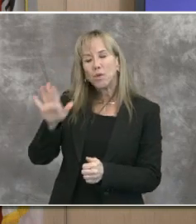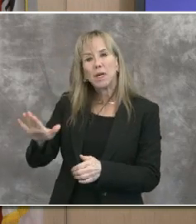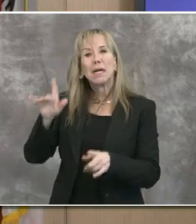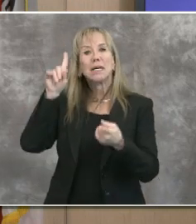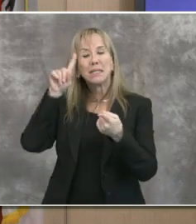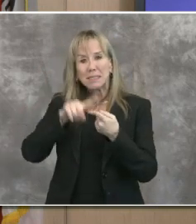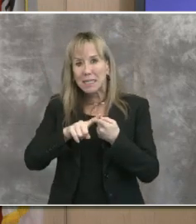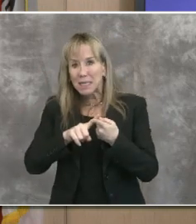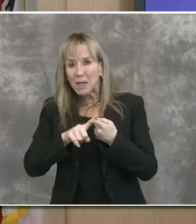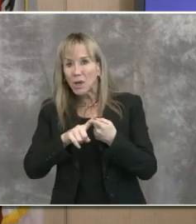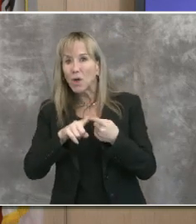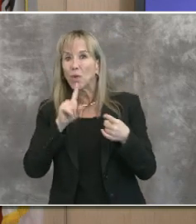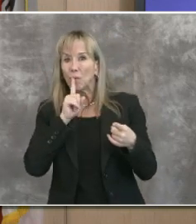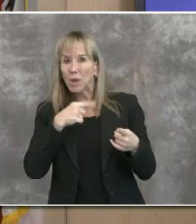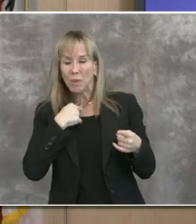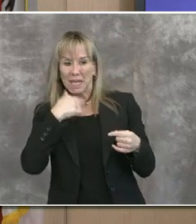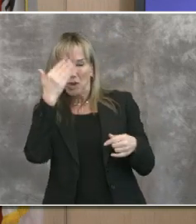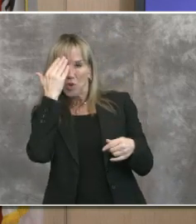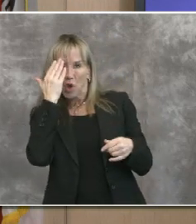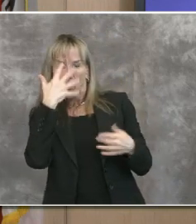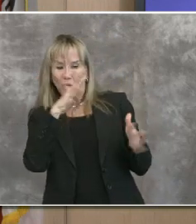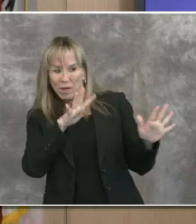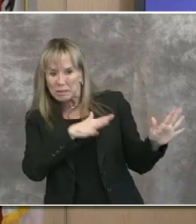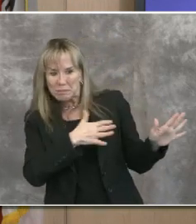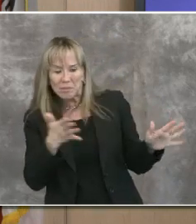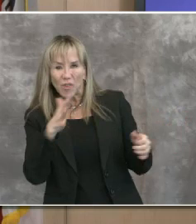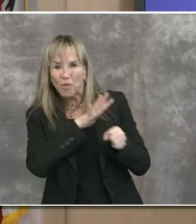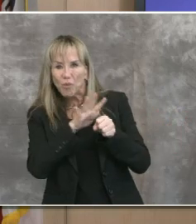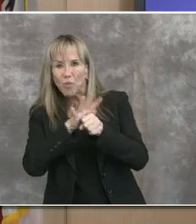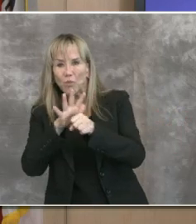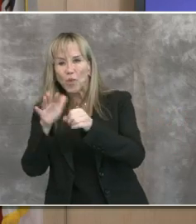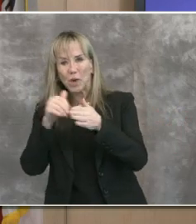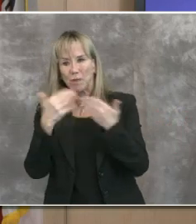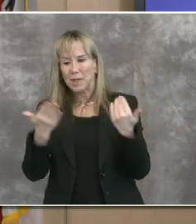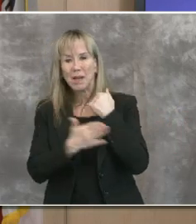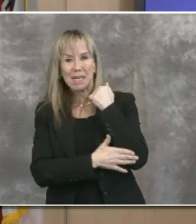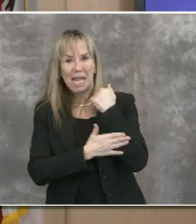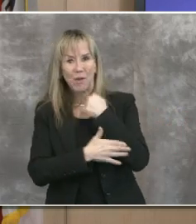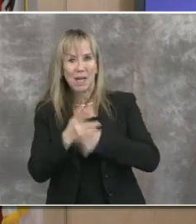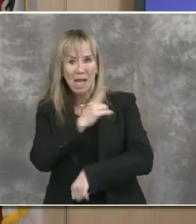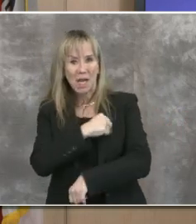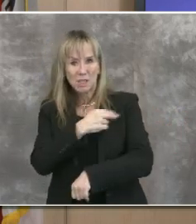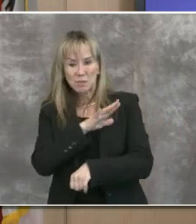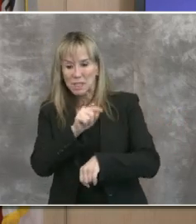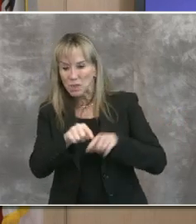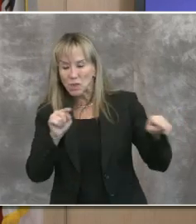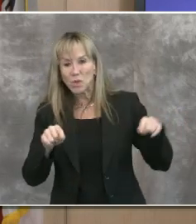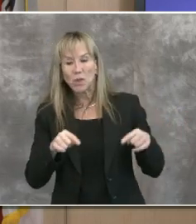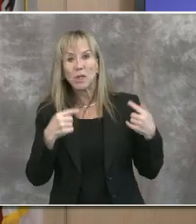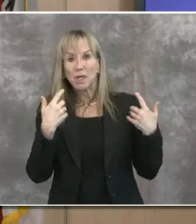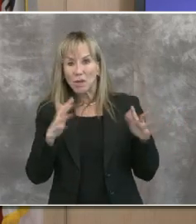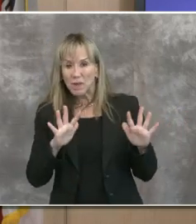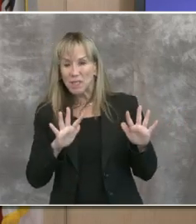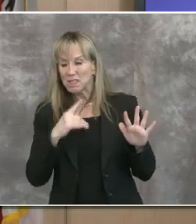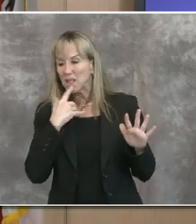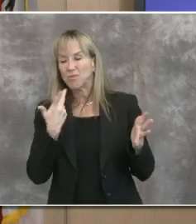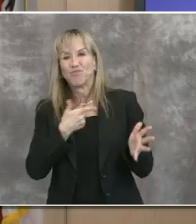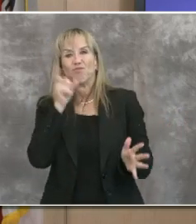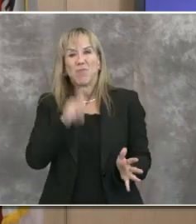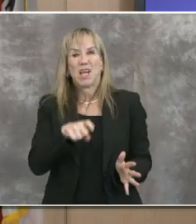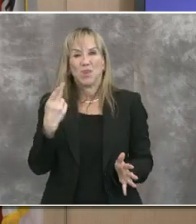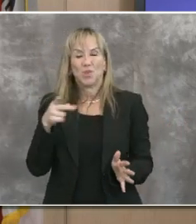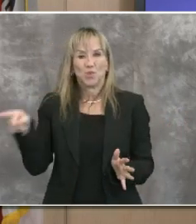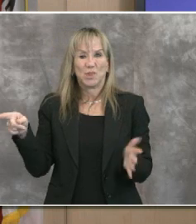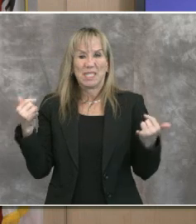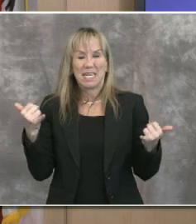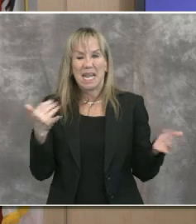clinical indicators and the capacity in our county's hospitals dictate that we use this space. And